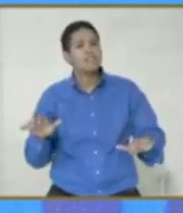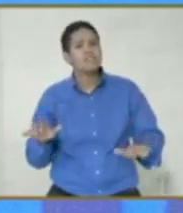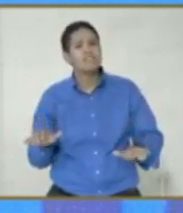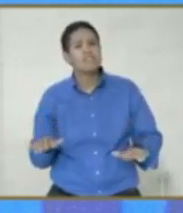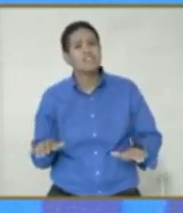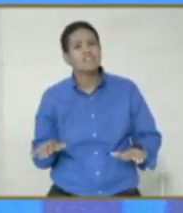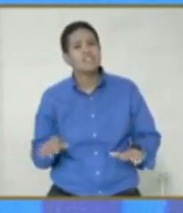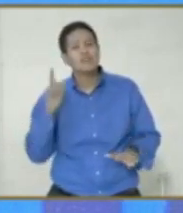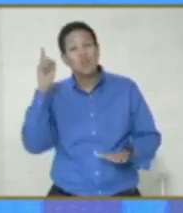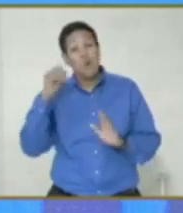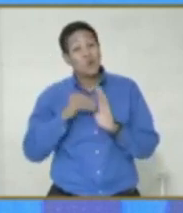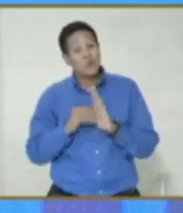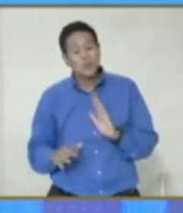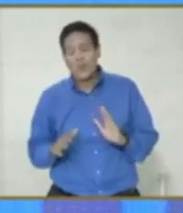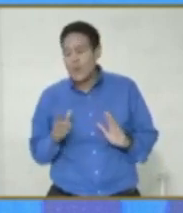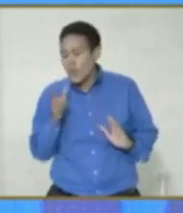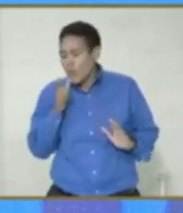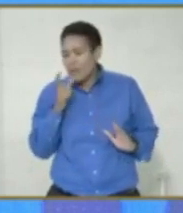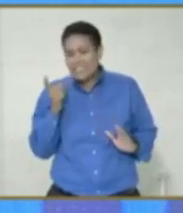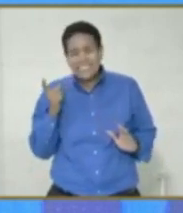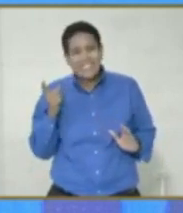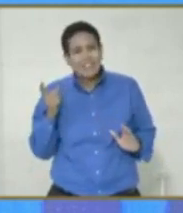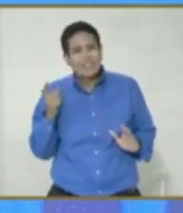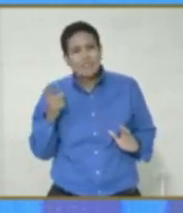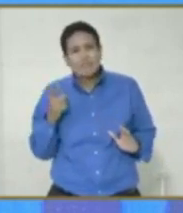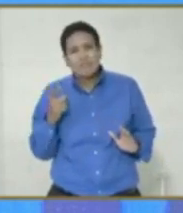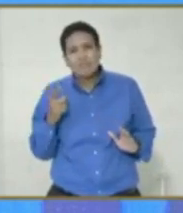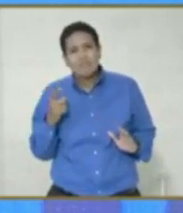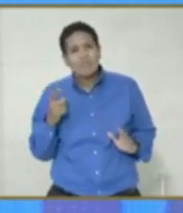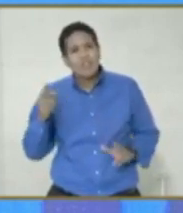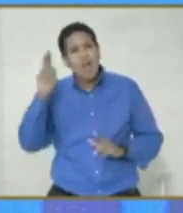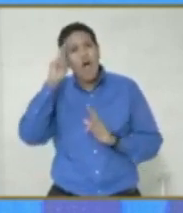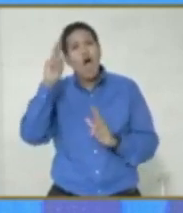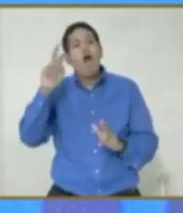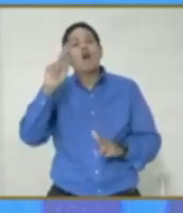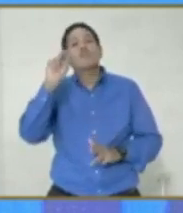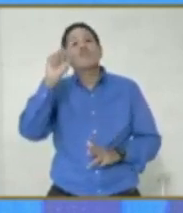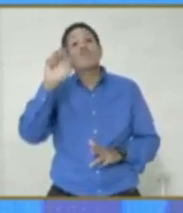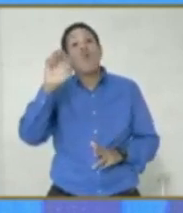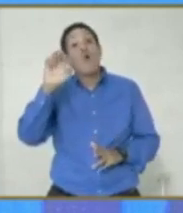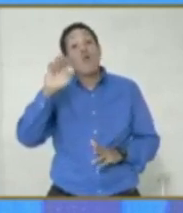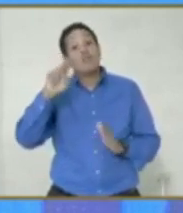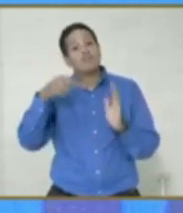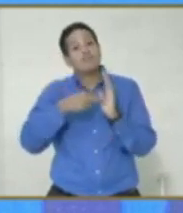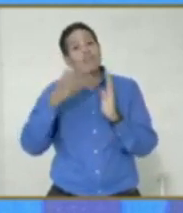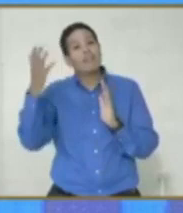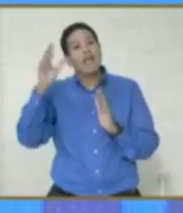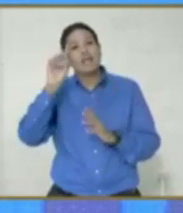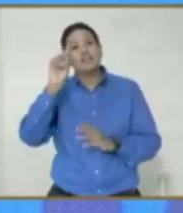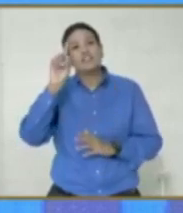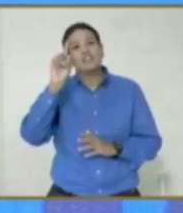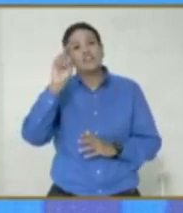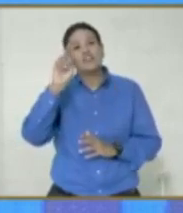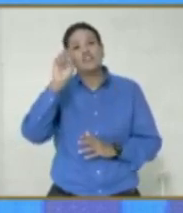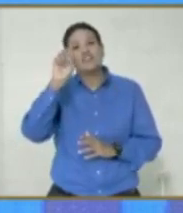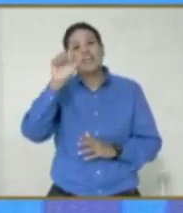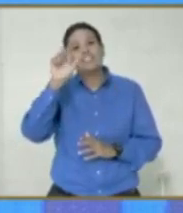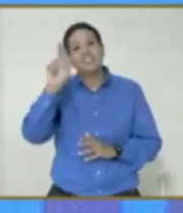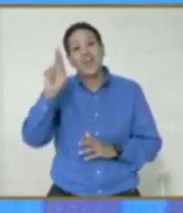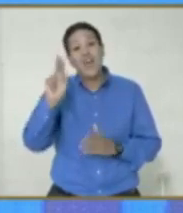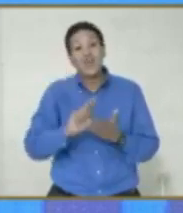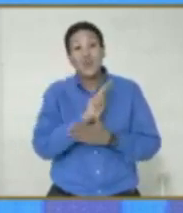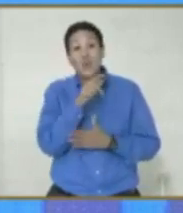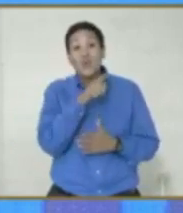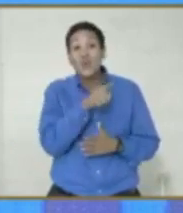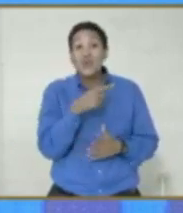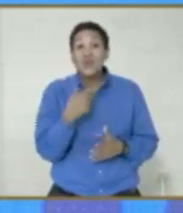those students who is on the honor roll at Drexel University, and he came out of